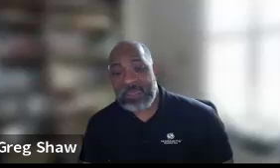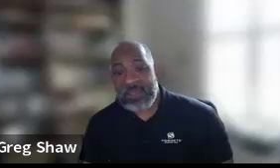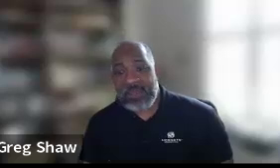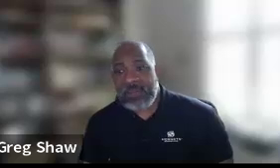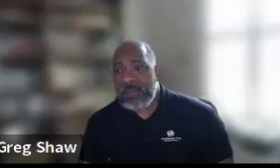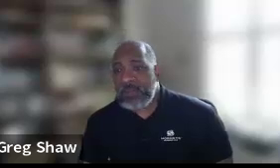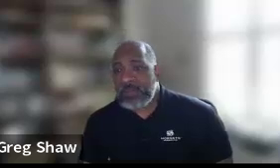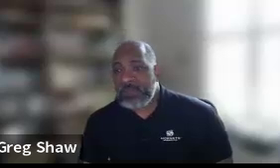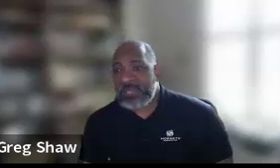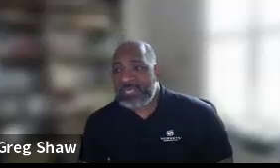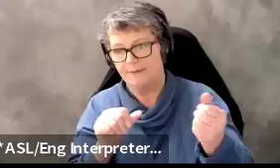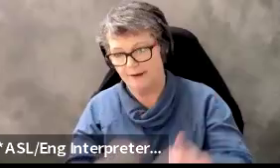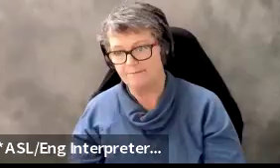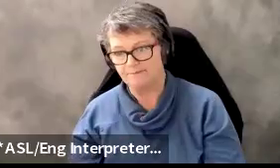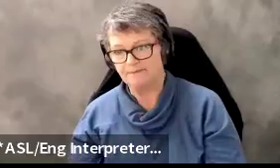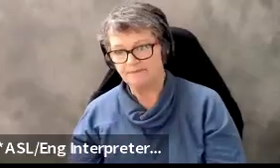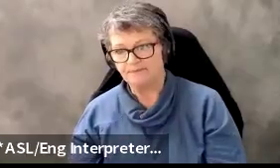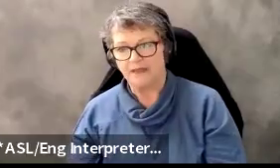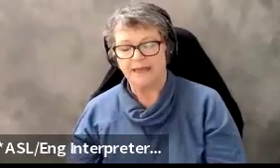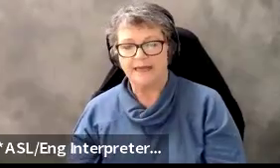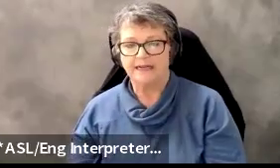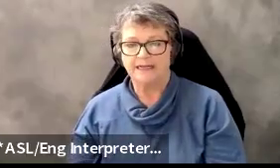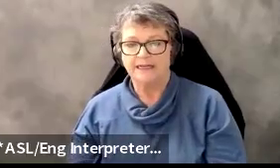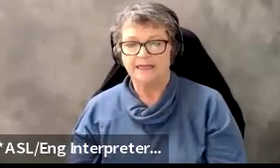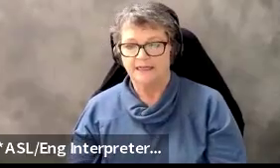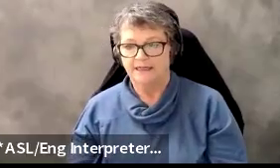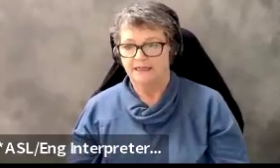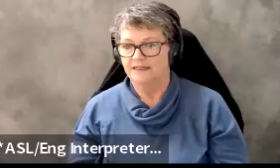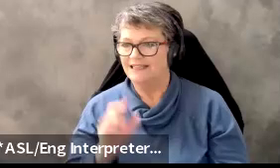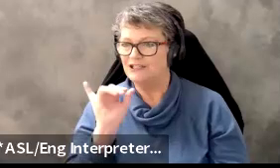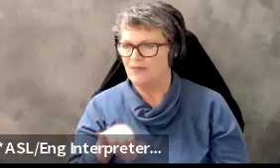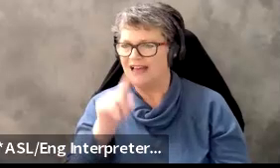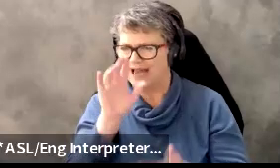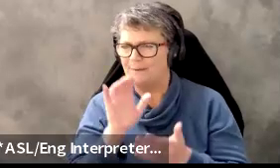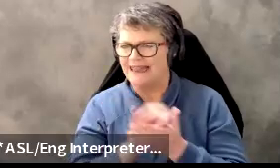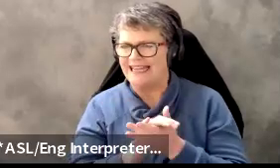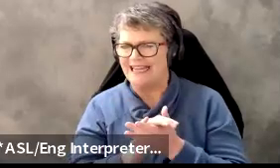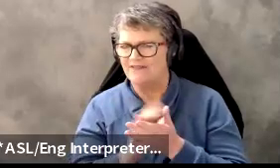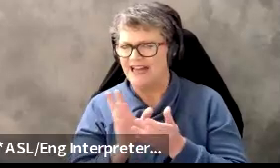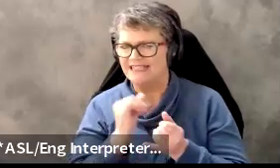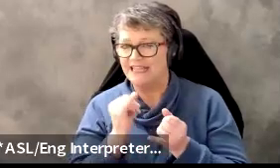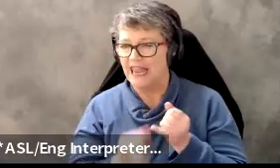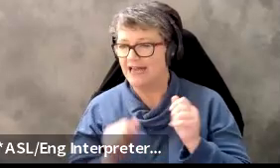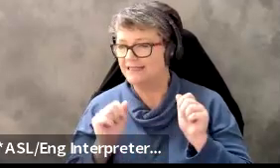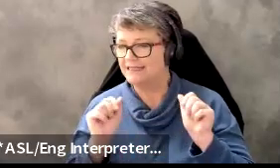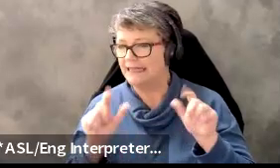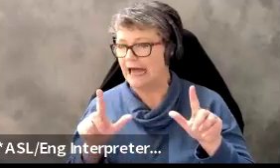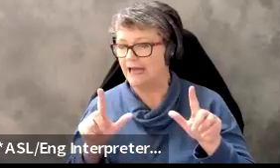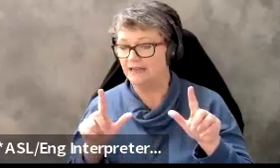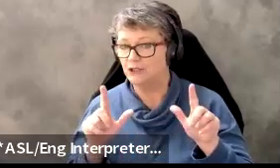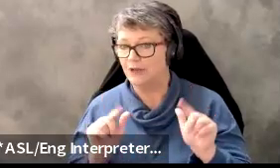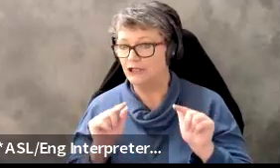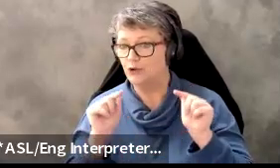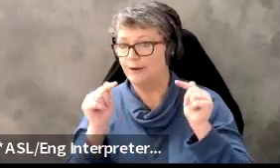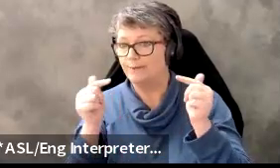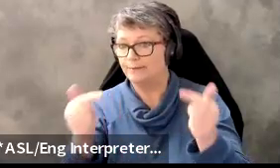on. So that's, I believe that's the last slide. So we'd like to turn it